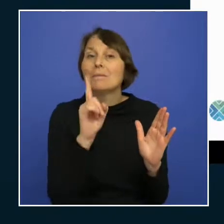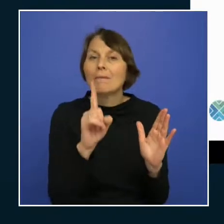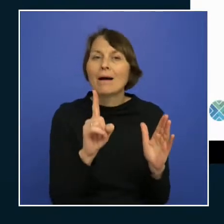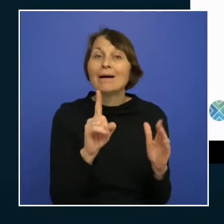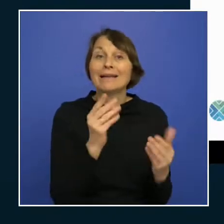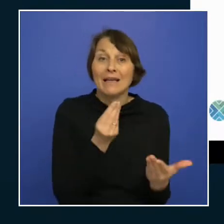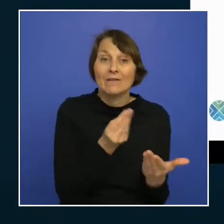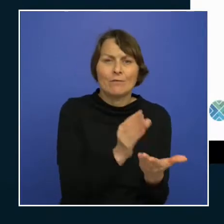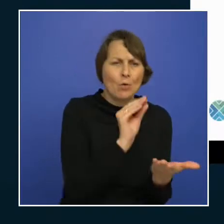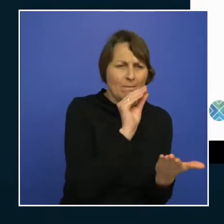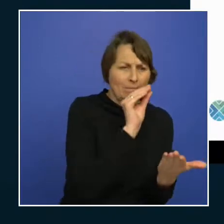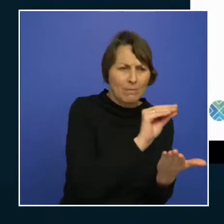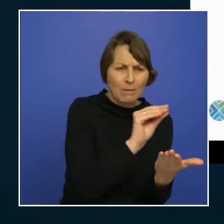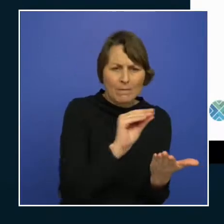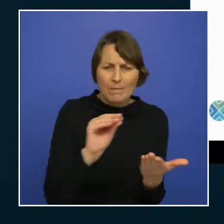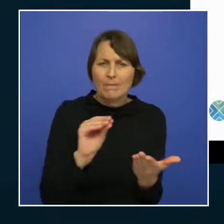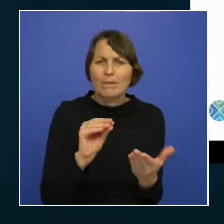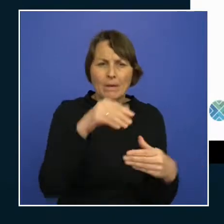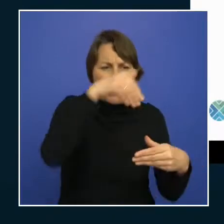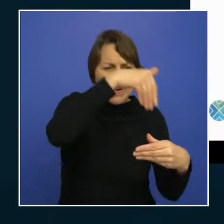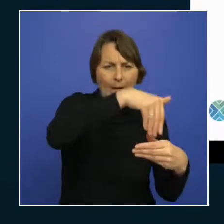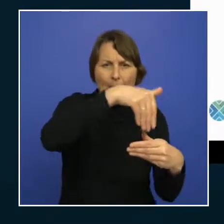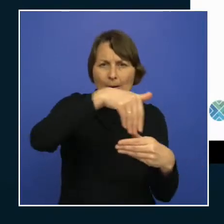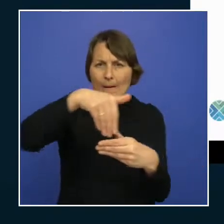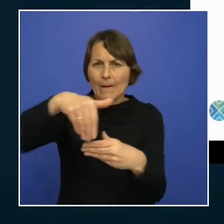need inside your naming convention.